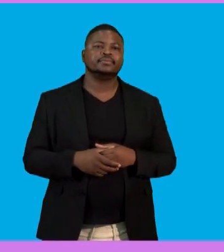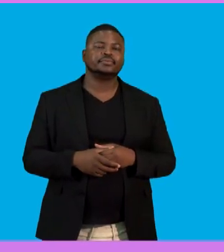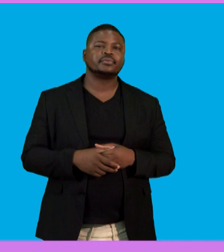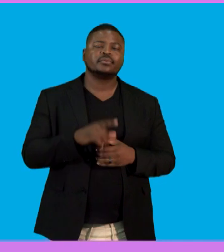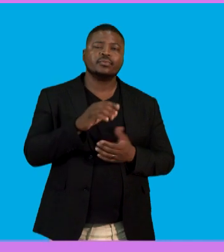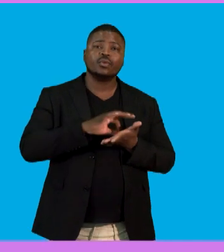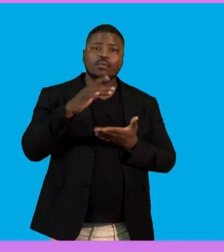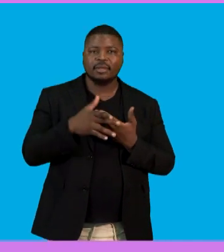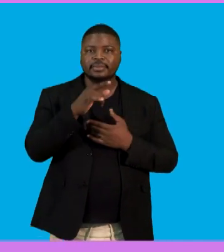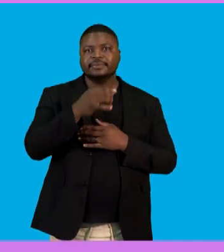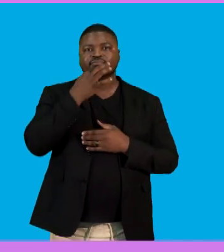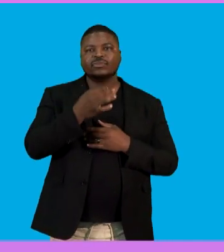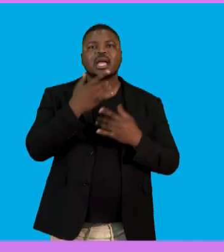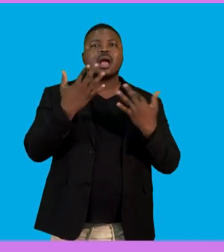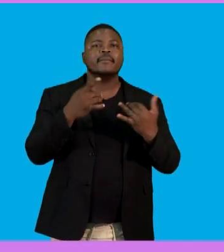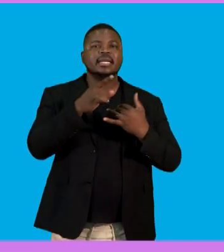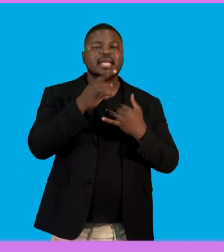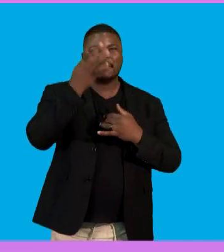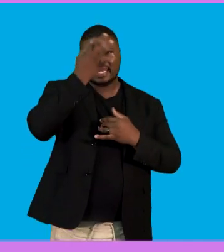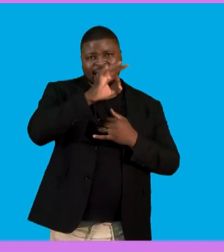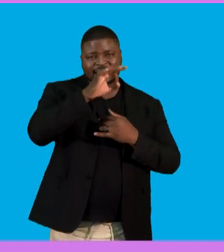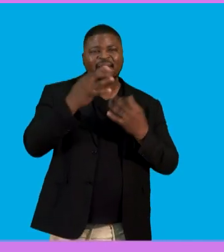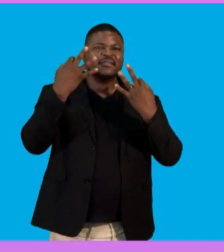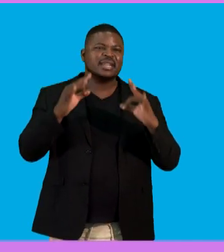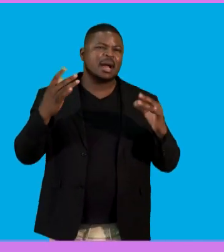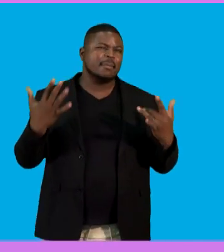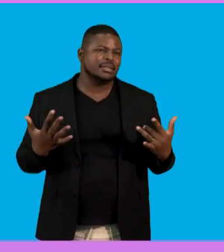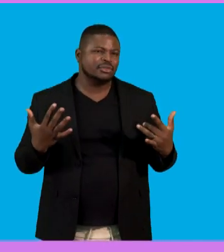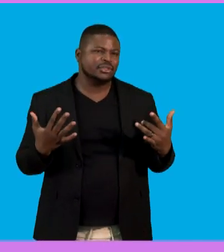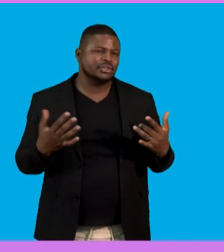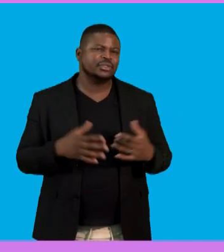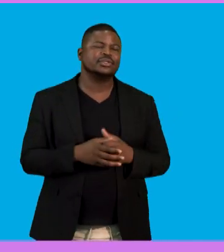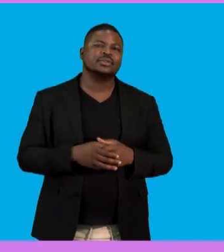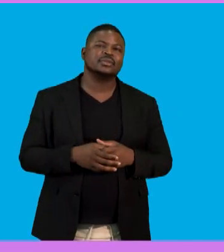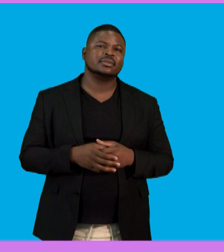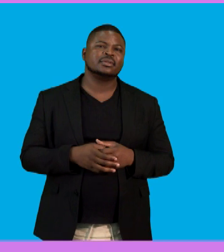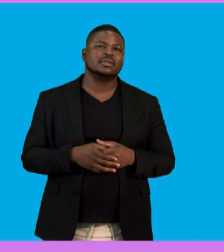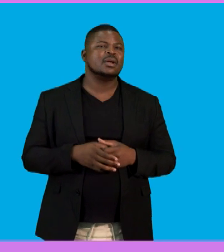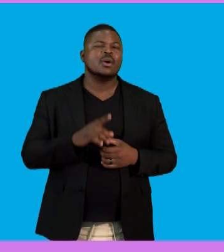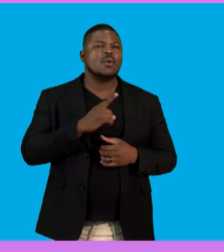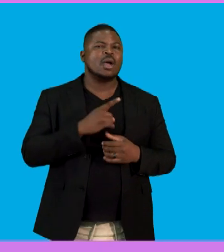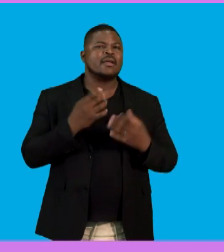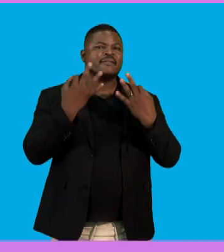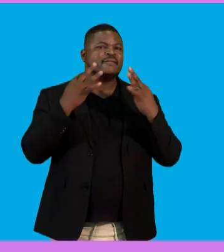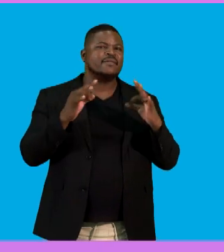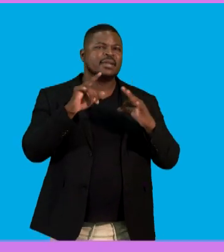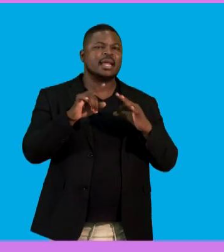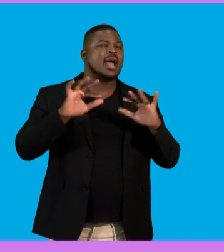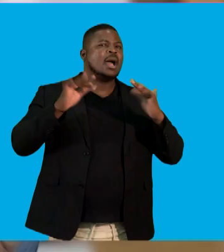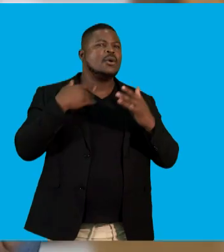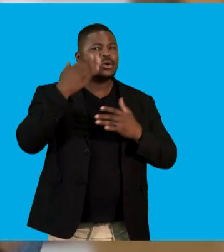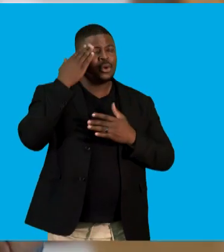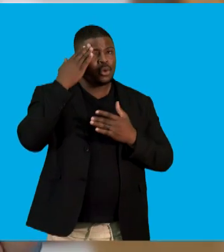Then the next question says, how many minutes are free? How many minutes are free? We check. Why would we have free